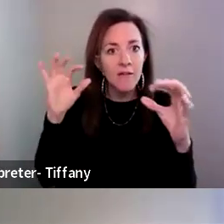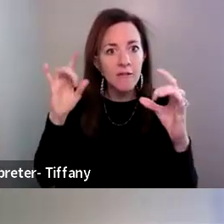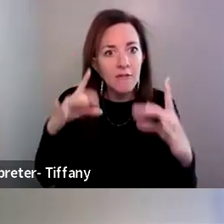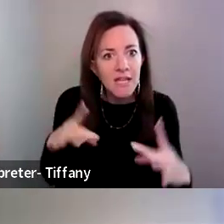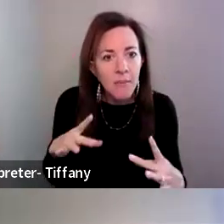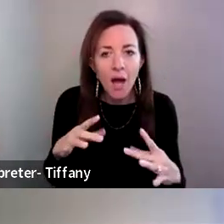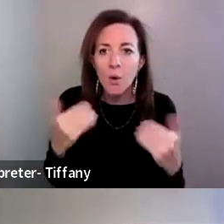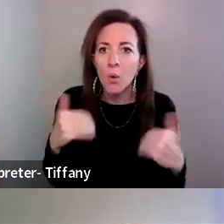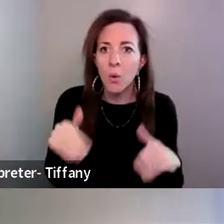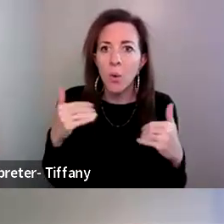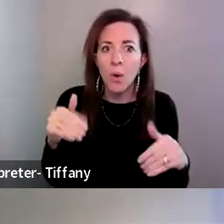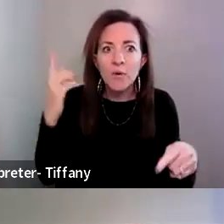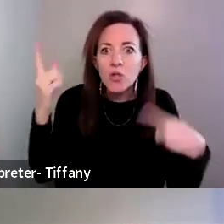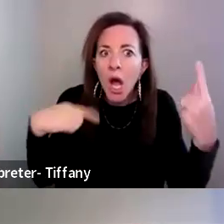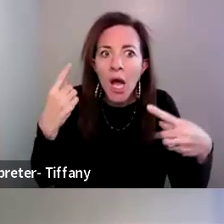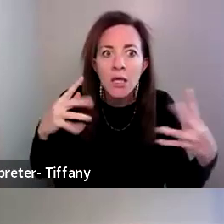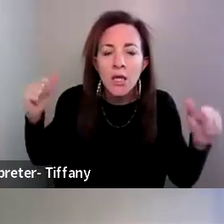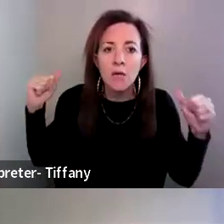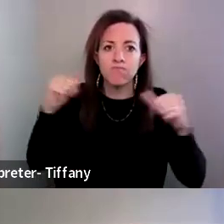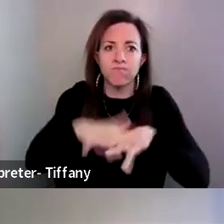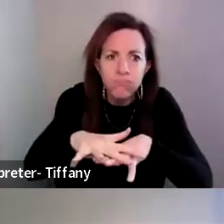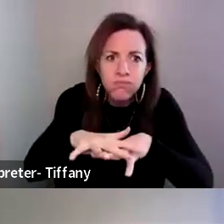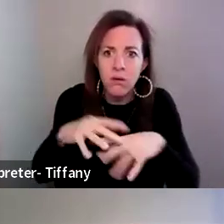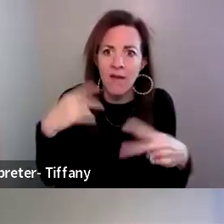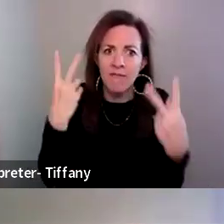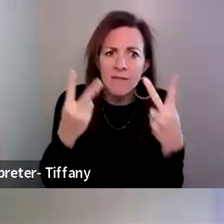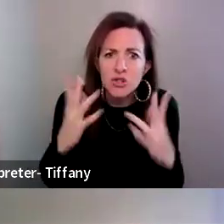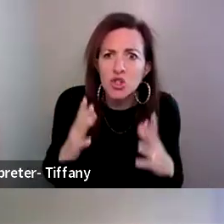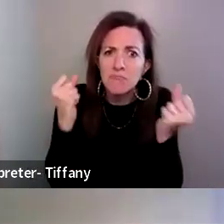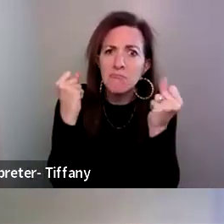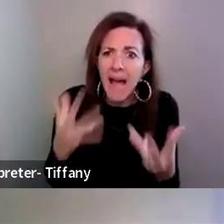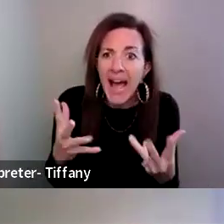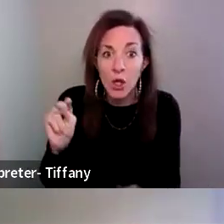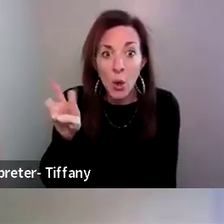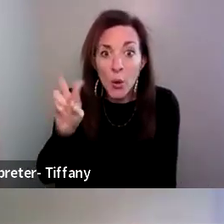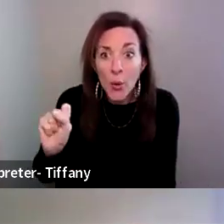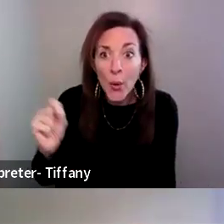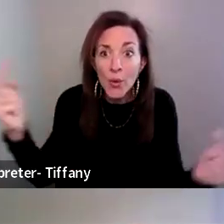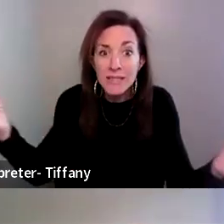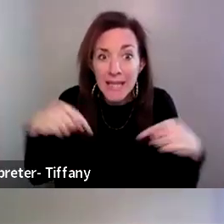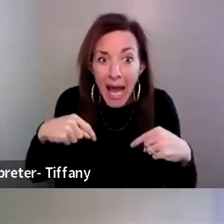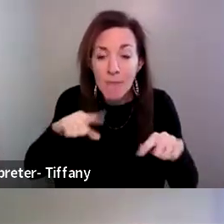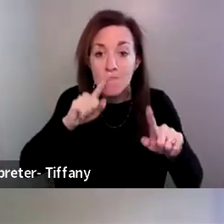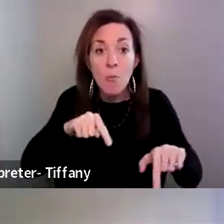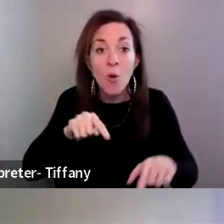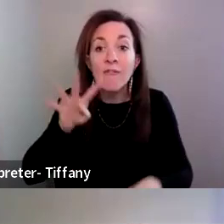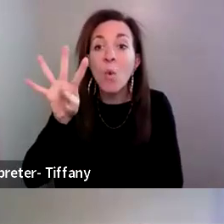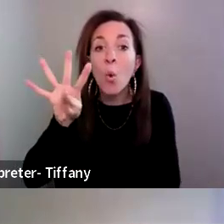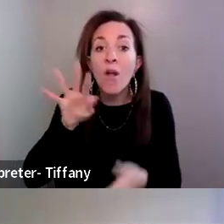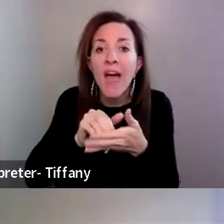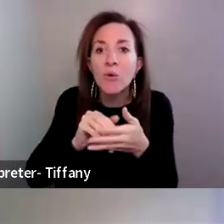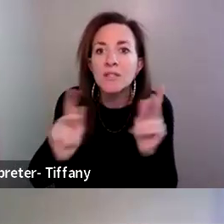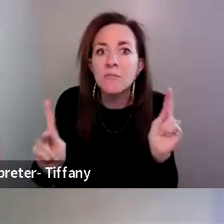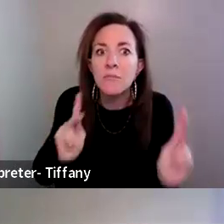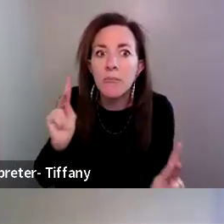a circus out there. We had tons of visitors. The news outlet that came reported 4,000